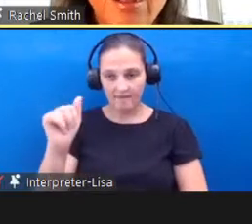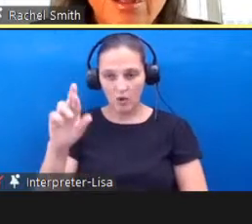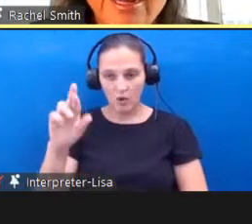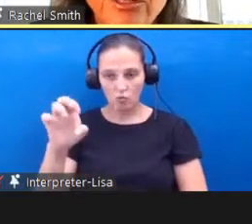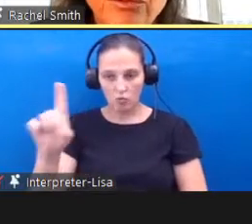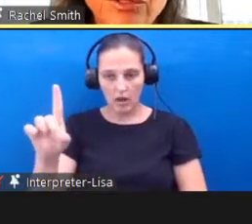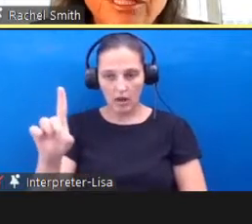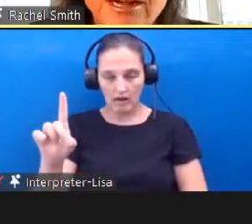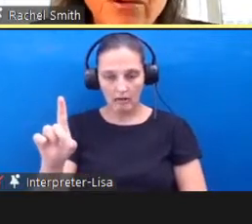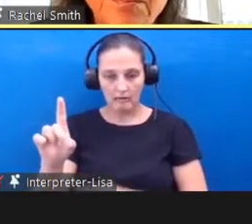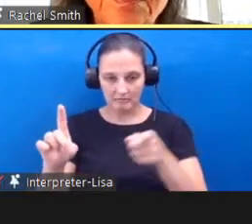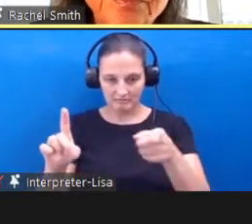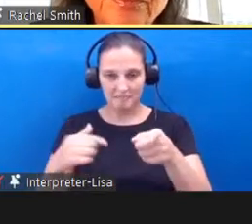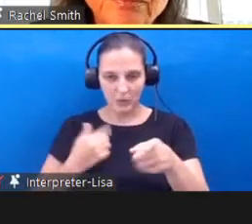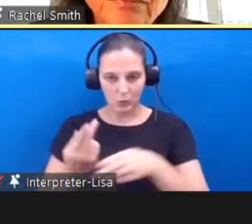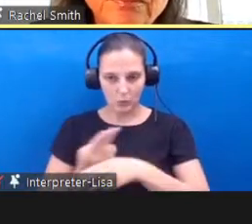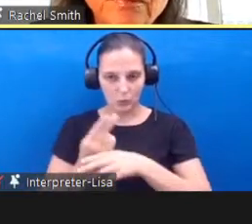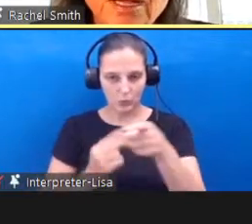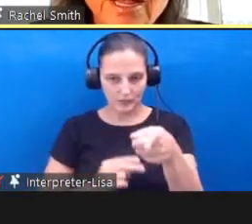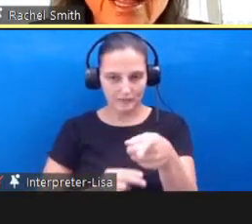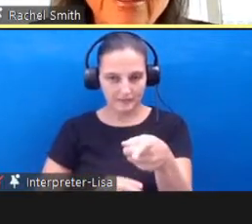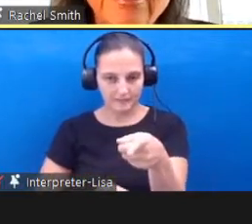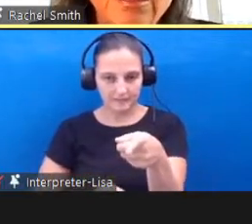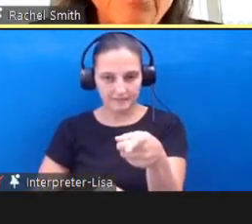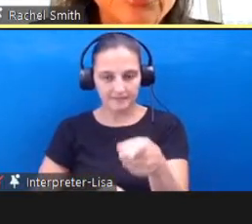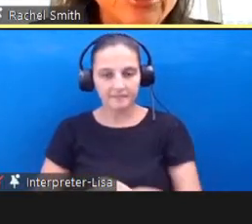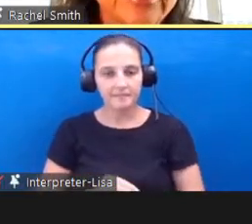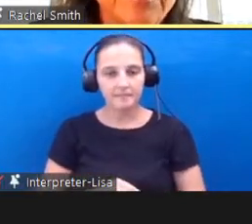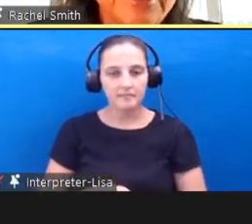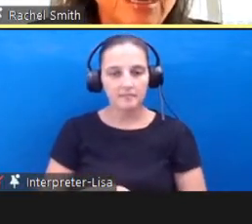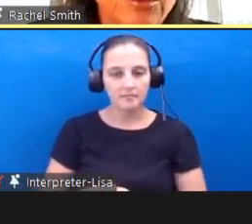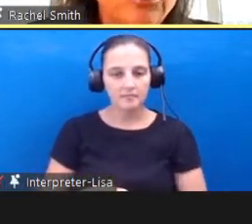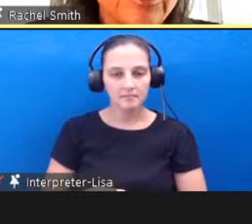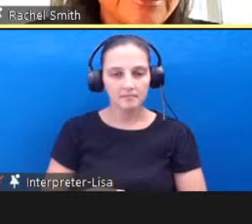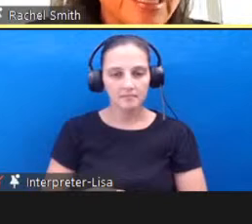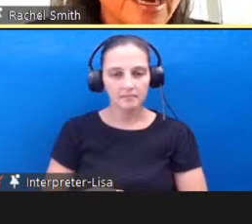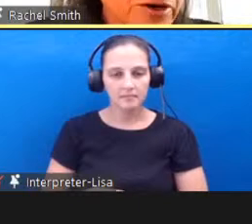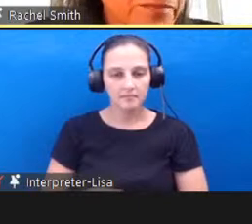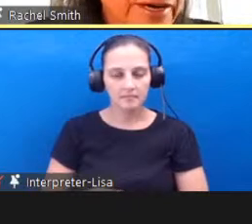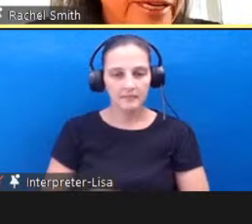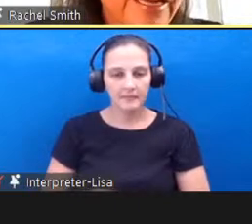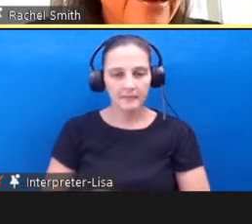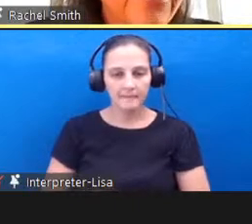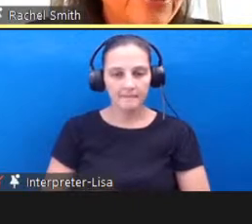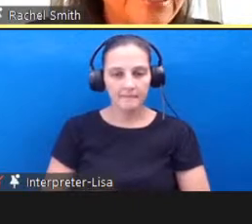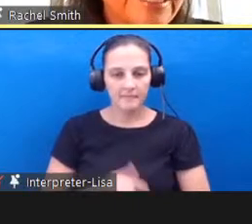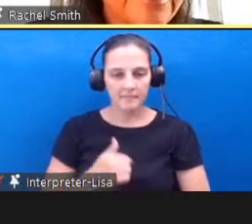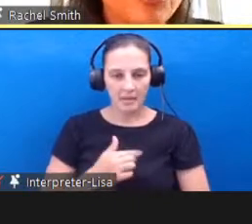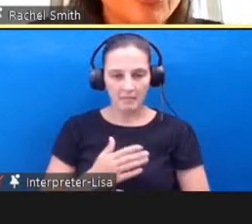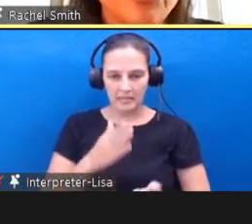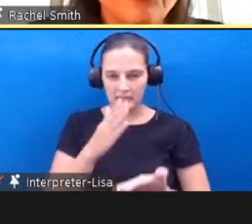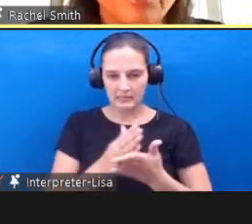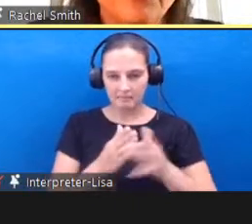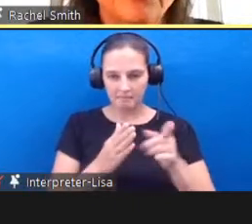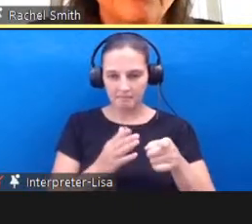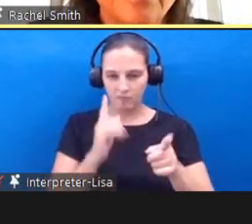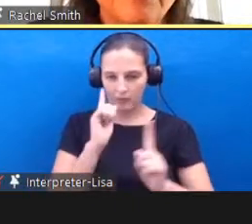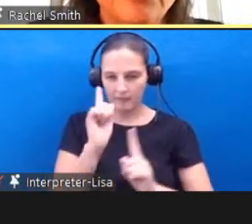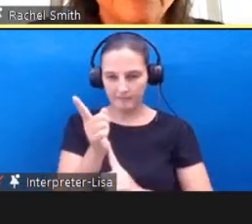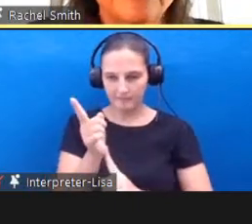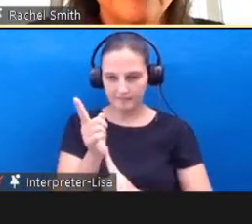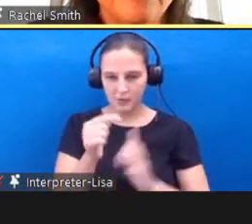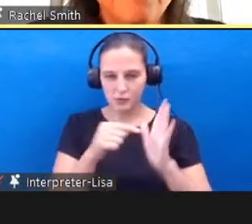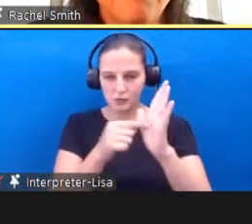what I use now. And I'll talk a little bit. I'll stop on Mauna Kea for a second and show you a couple